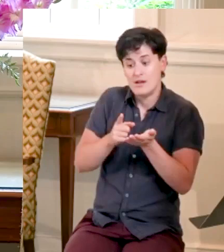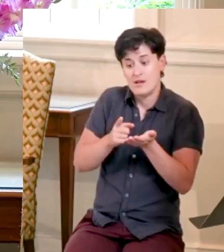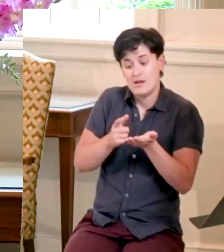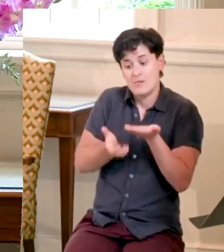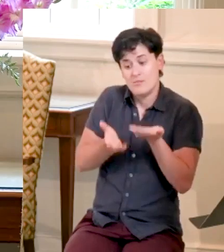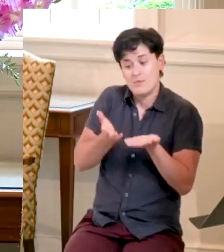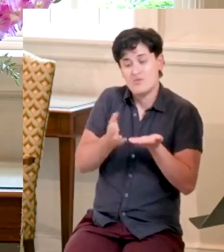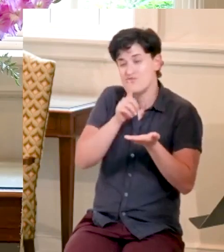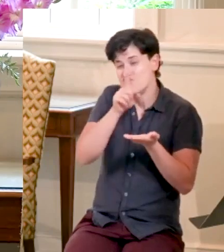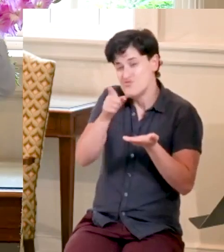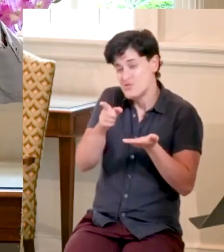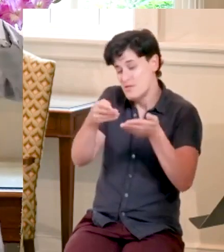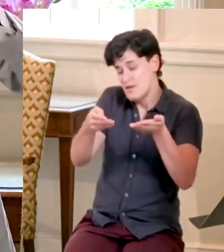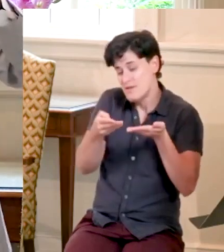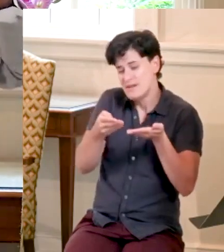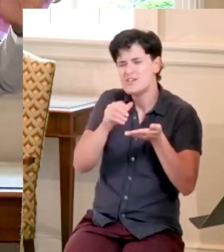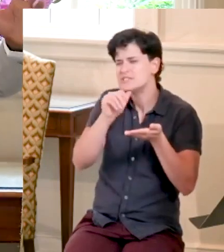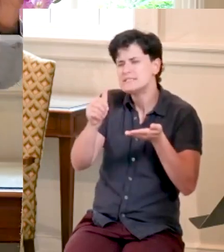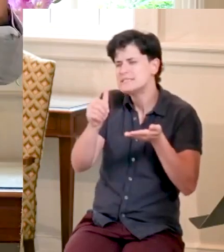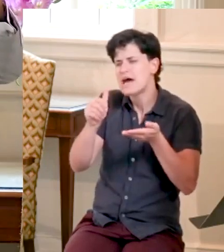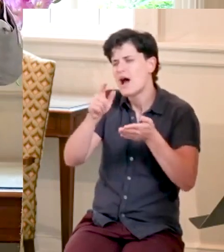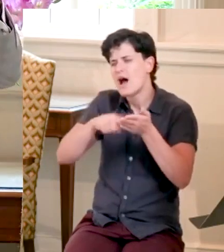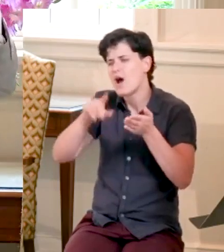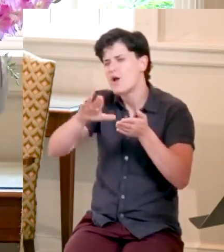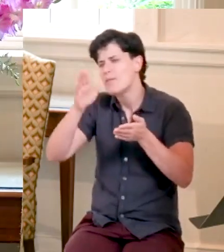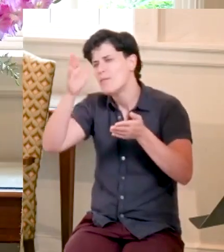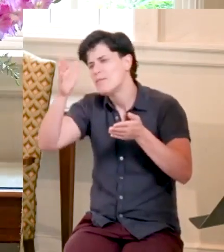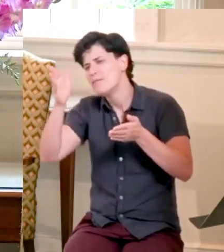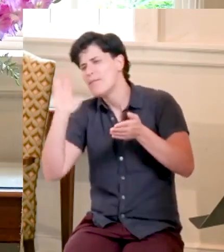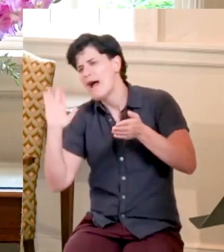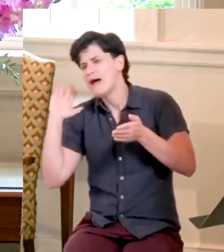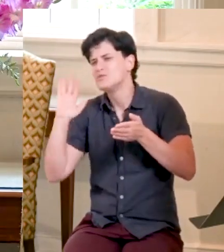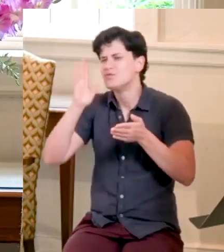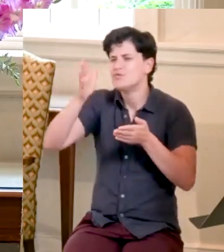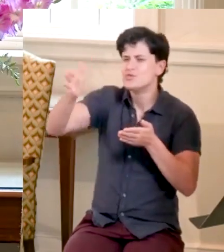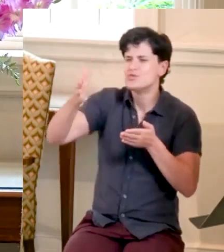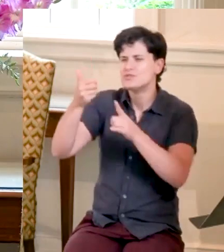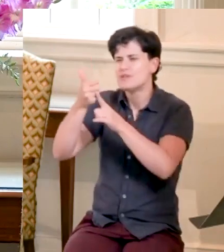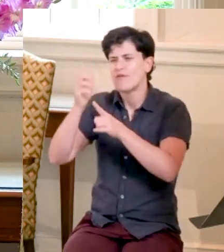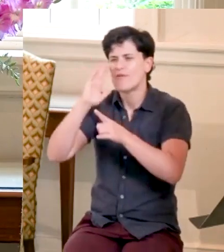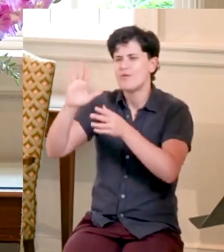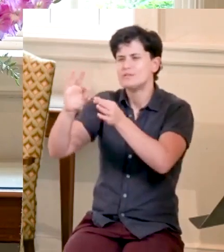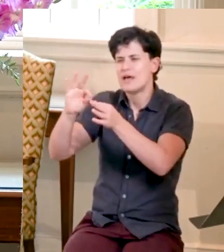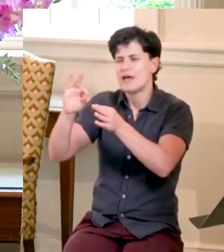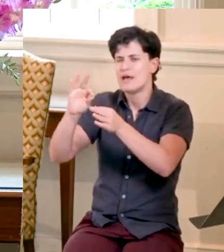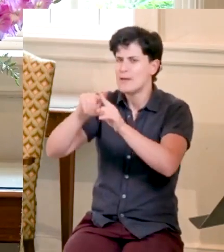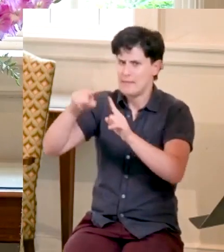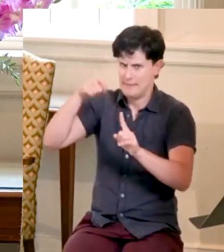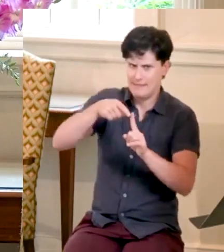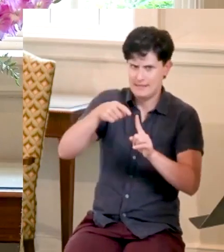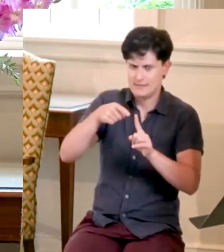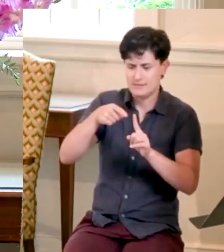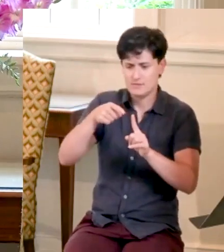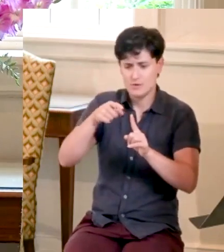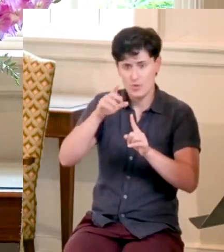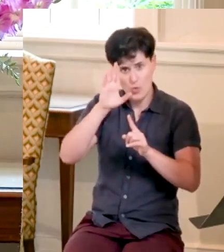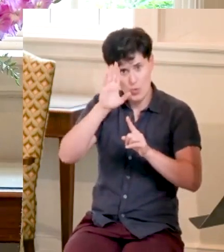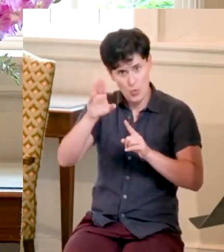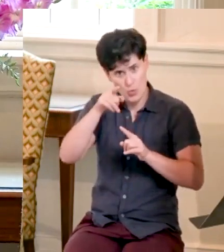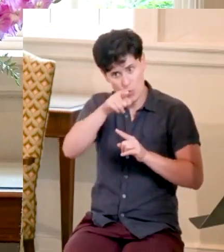isn't what your past or future selves would say. It's this. Will you listen to the